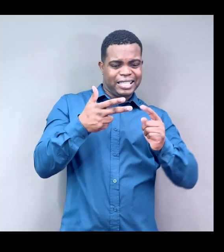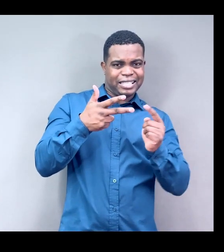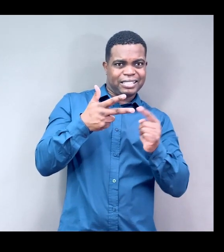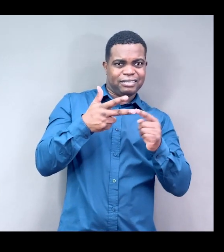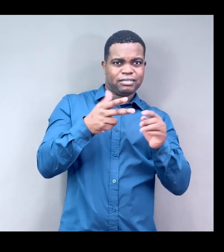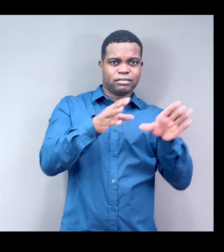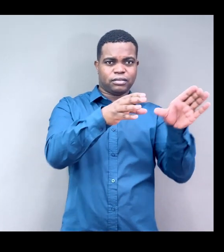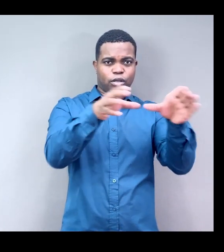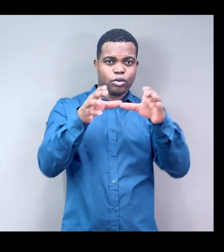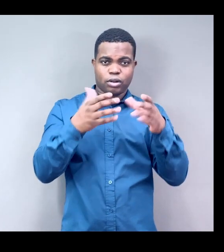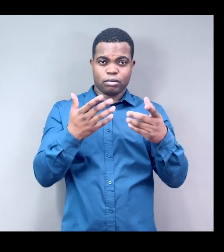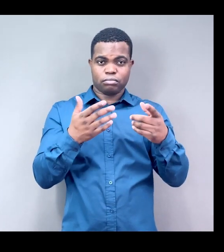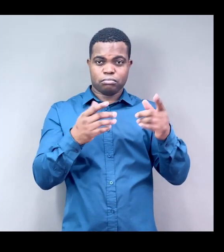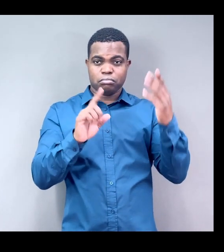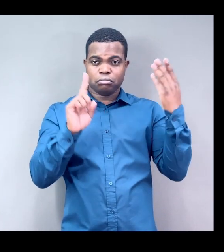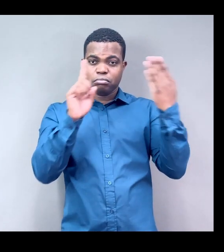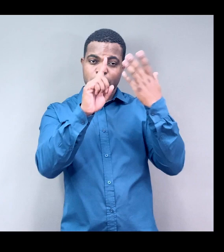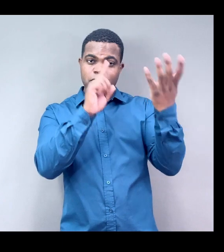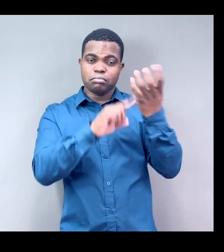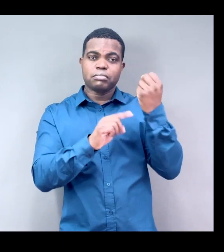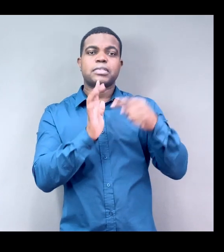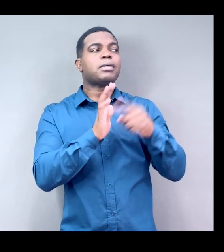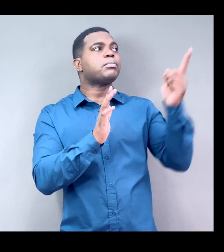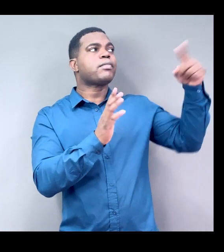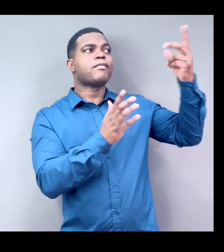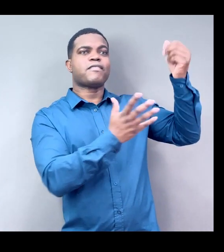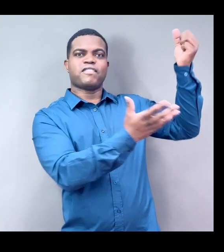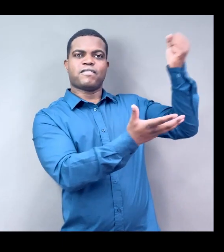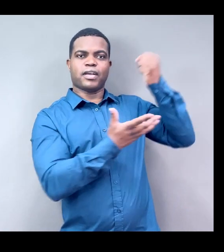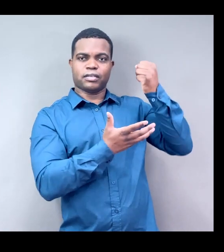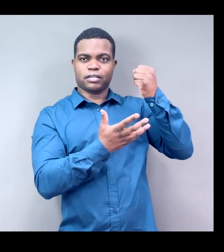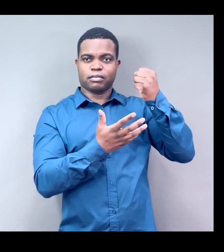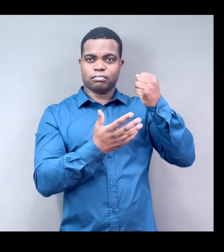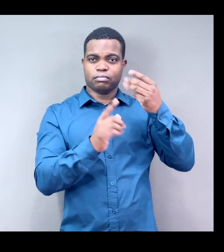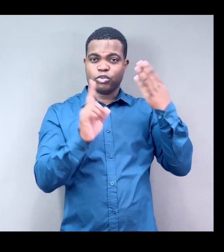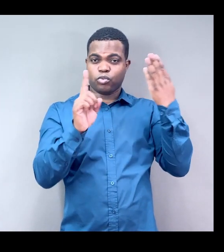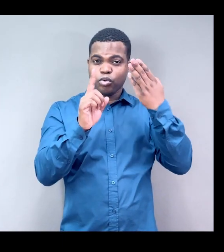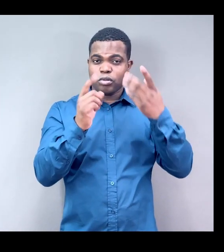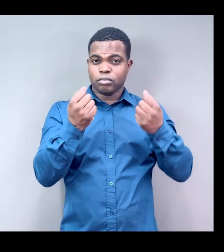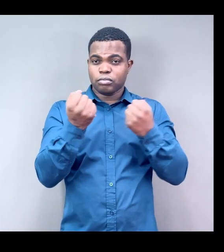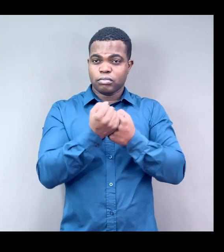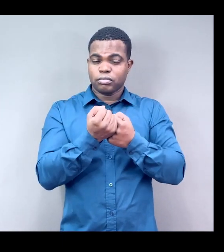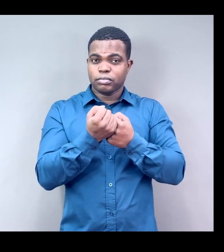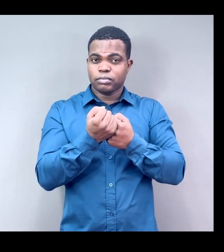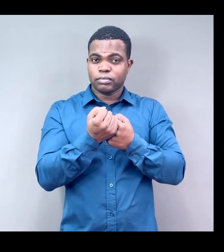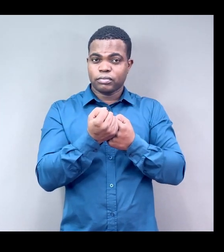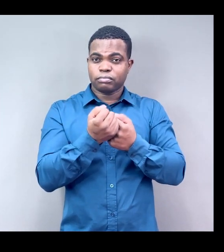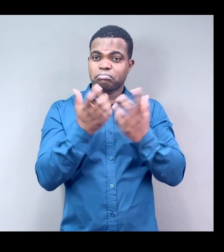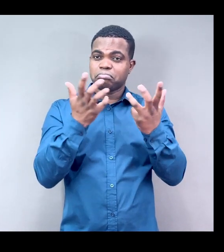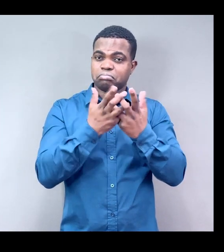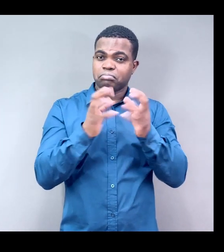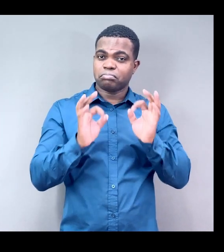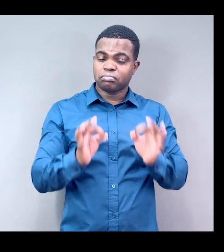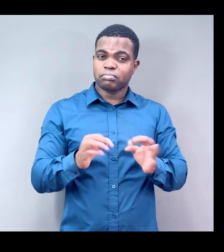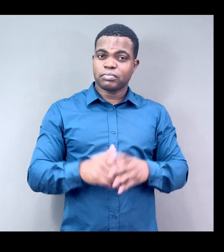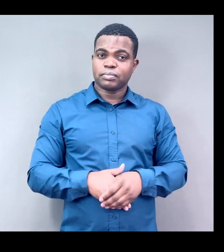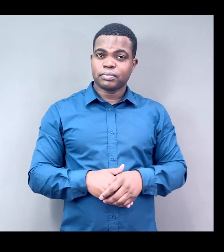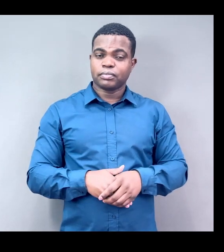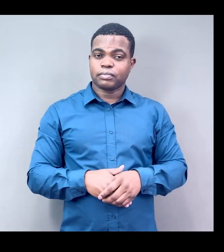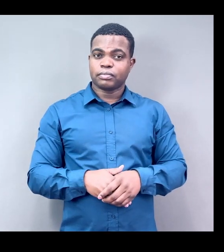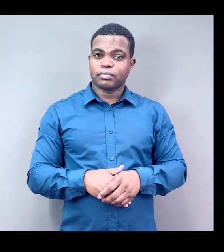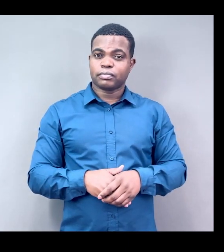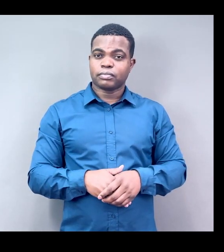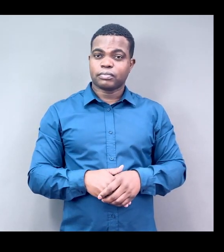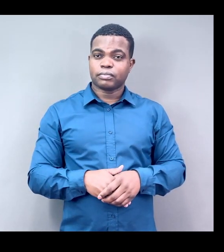other stakeholders too? So let's say other key stakeholders, for example, your funders. So your funders here